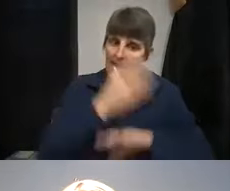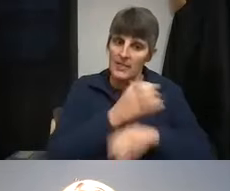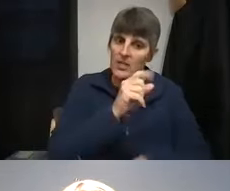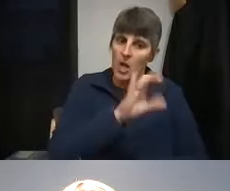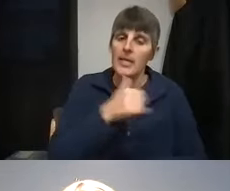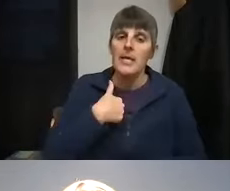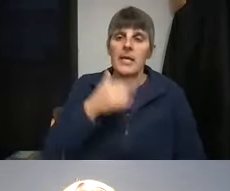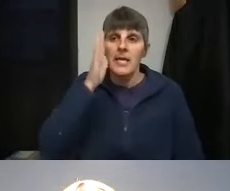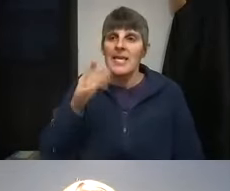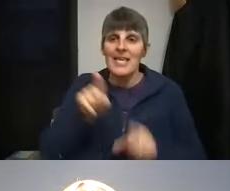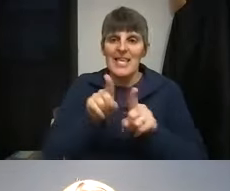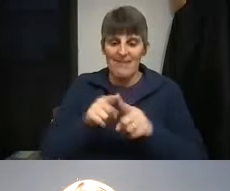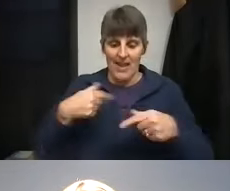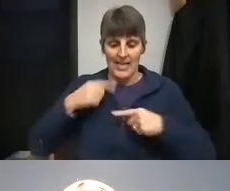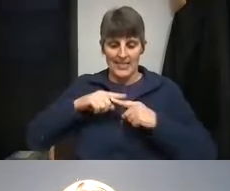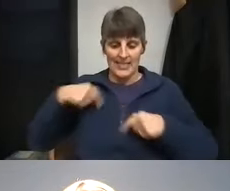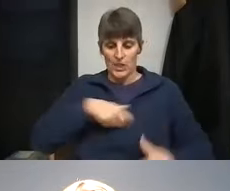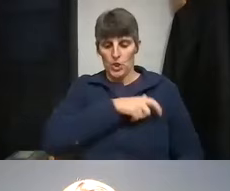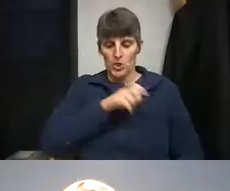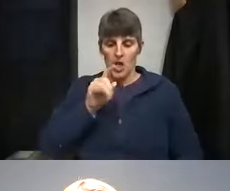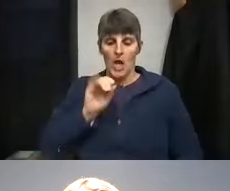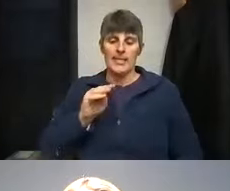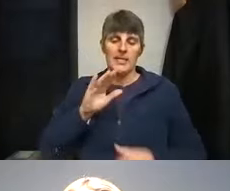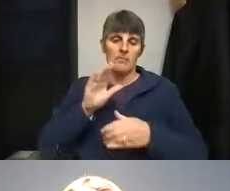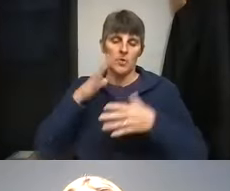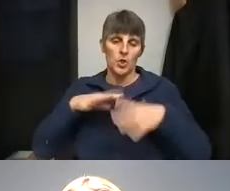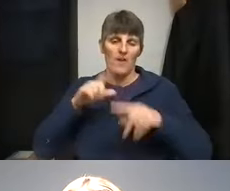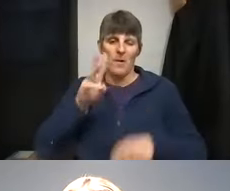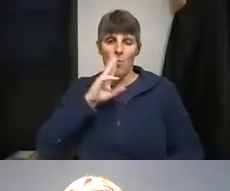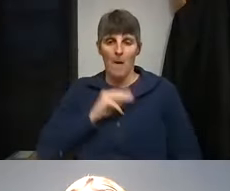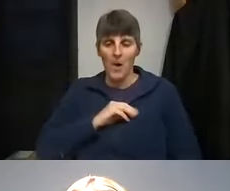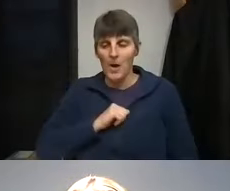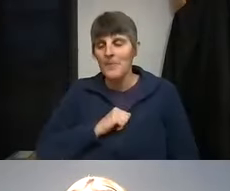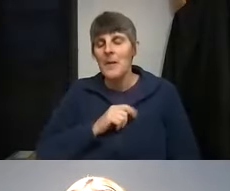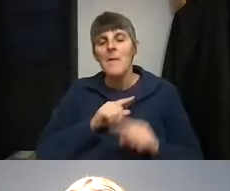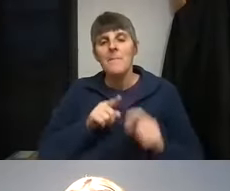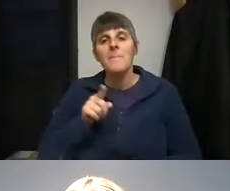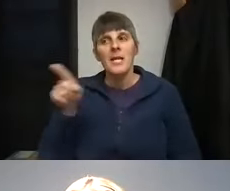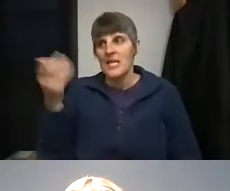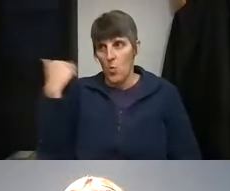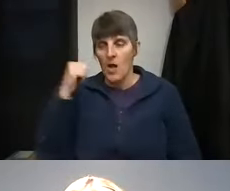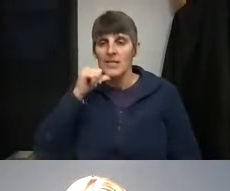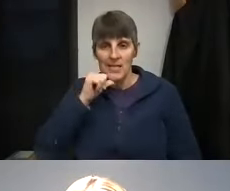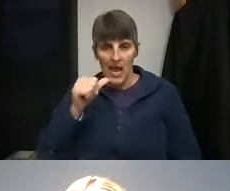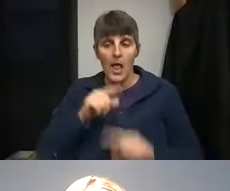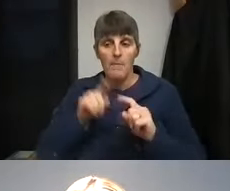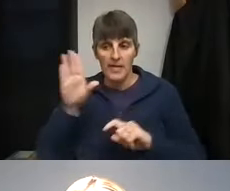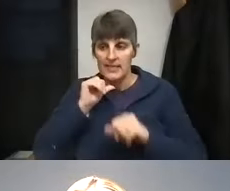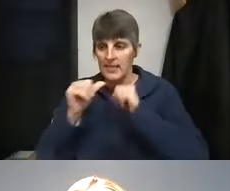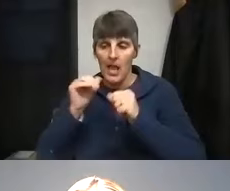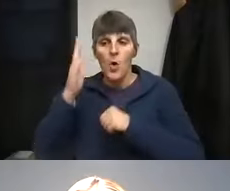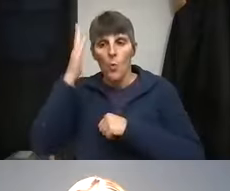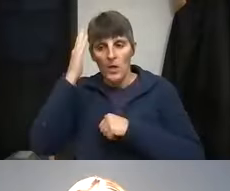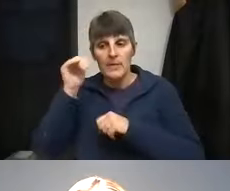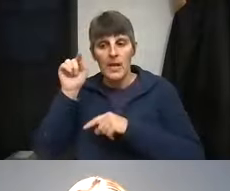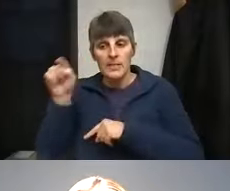He even wears the shirt, the little autism shirt from Walmart. But he was in denial. But his denial was because